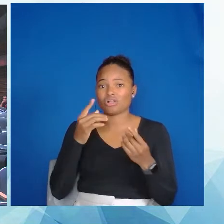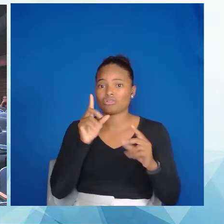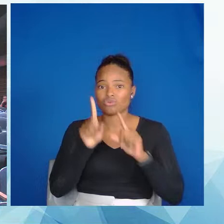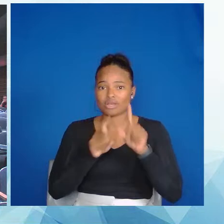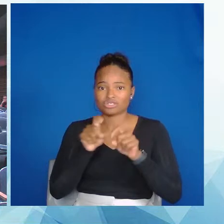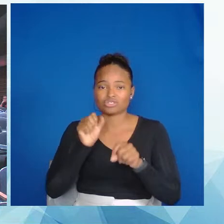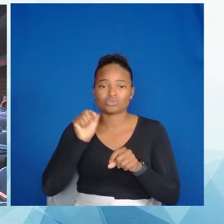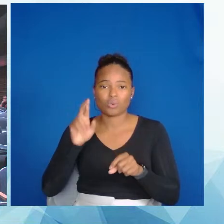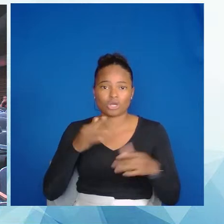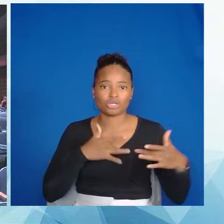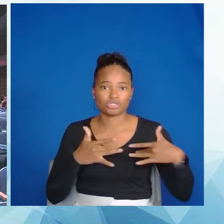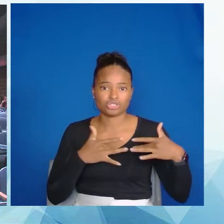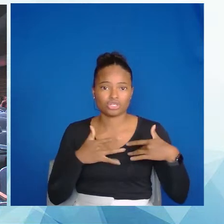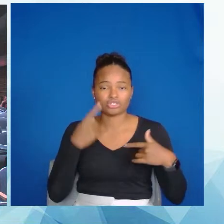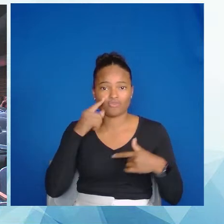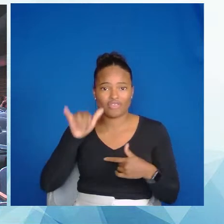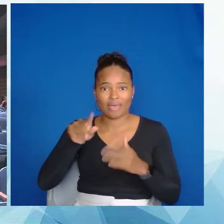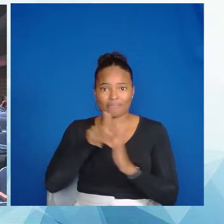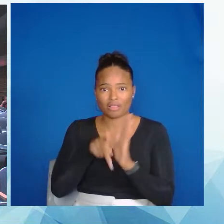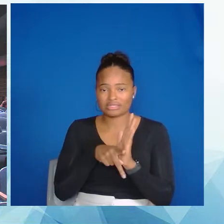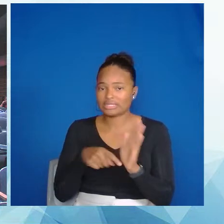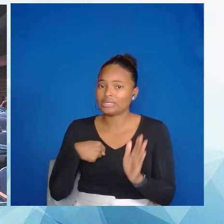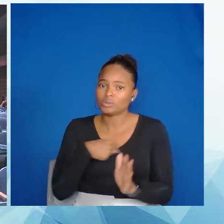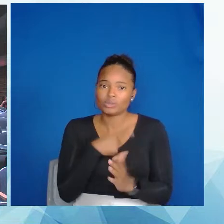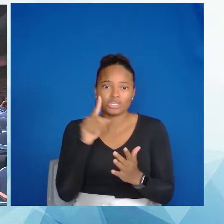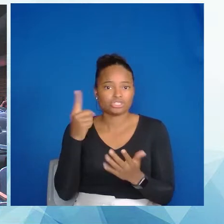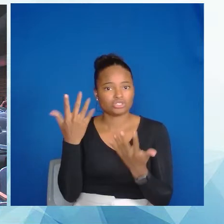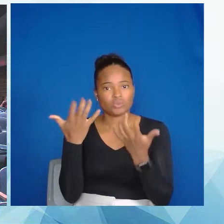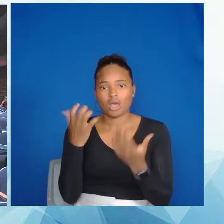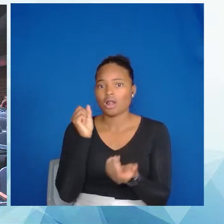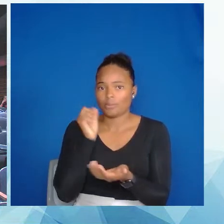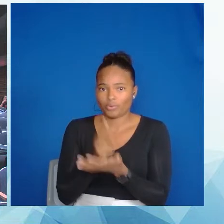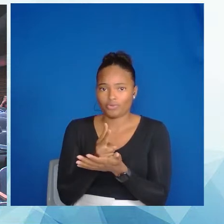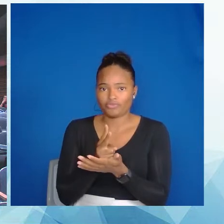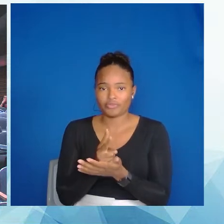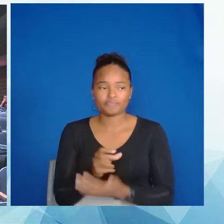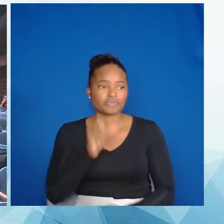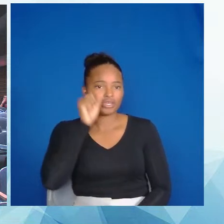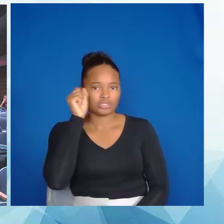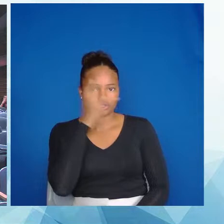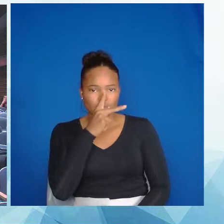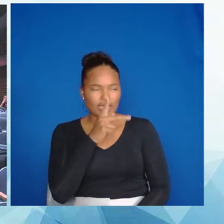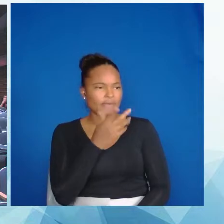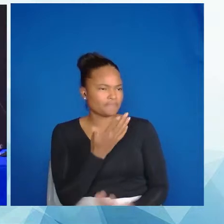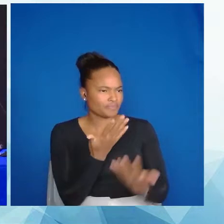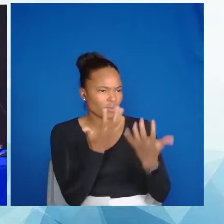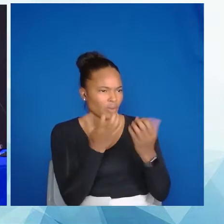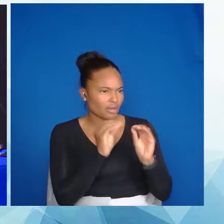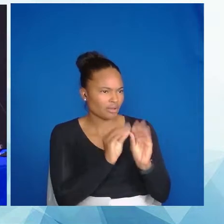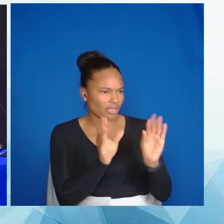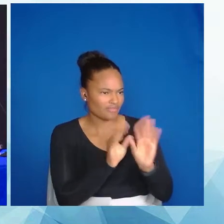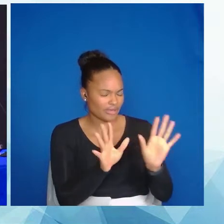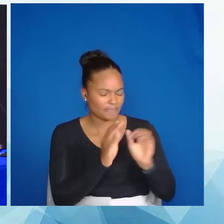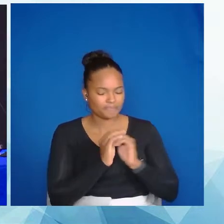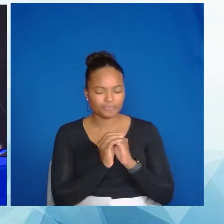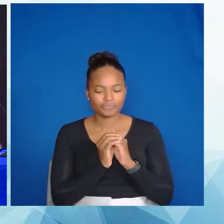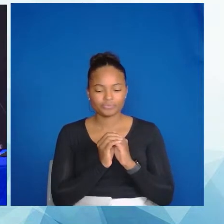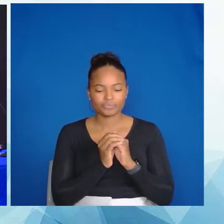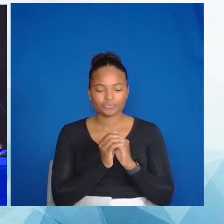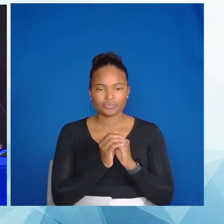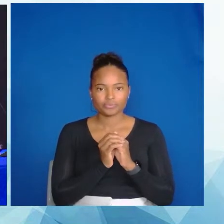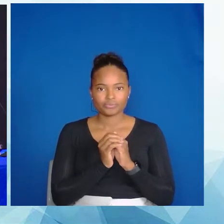So we're just seeking to approve. Maria, just for clarification, for